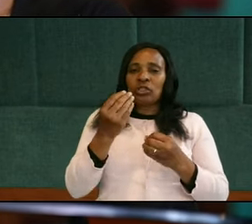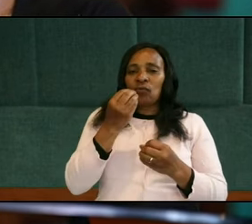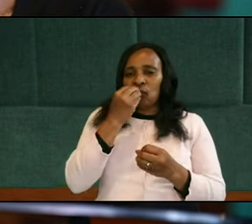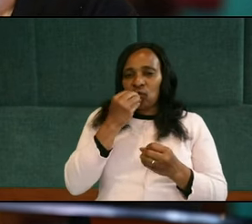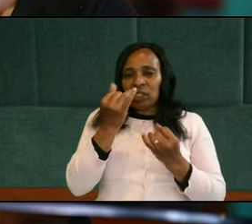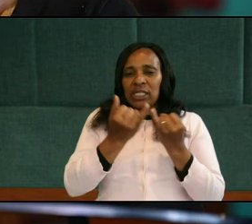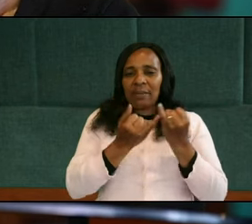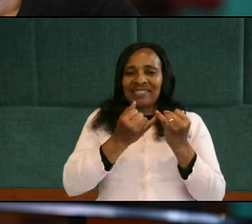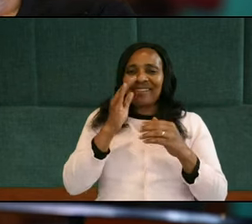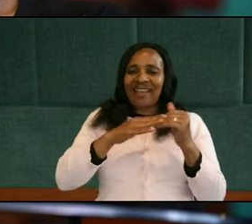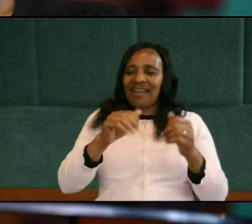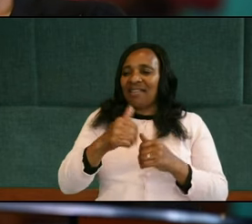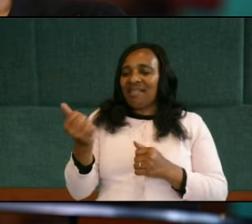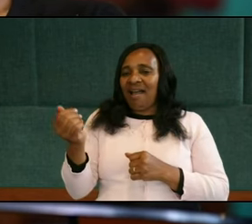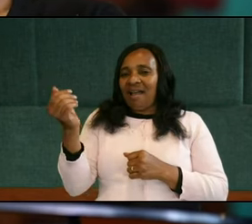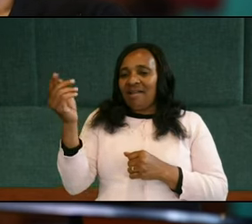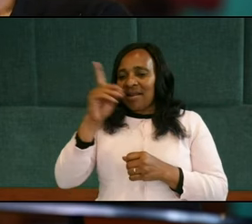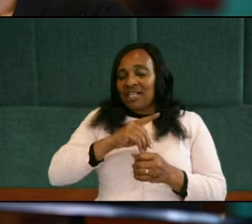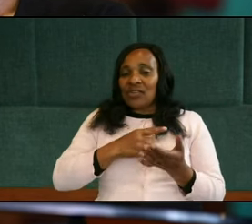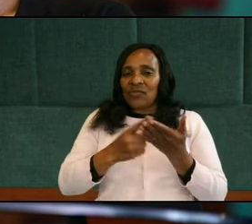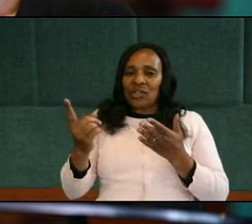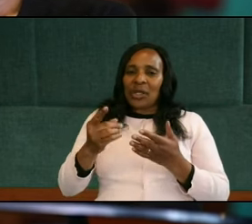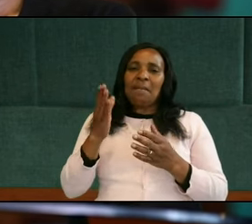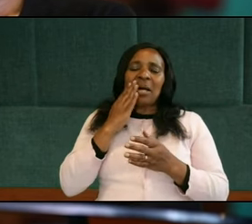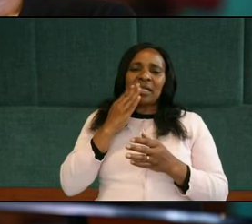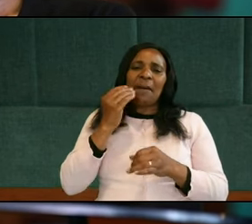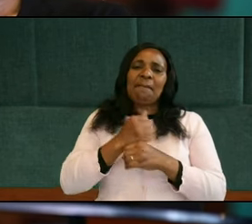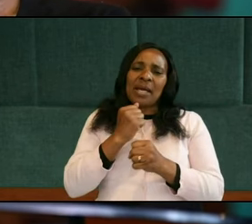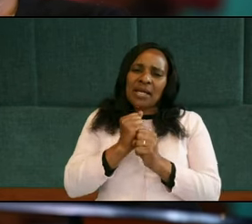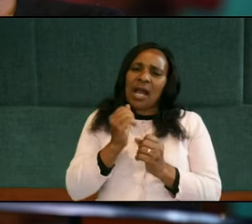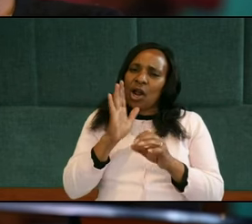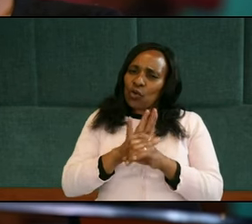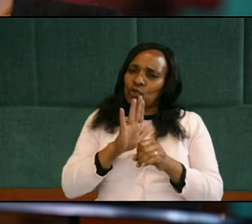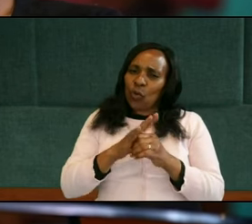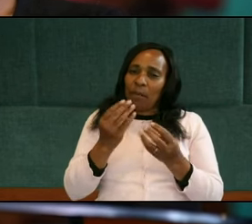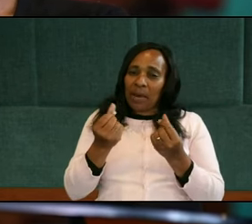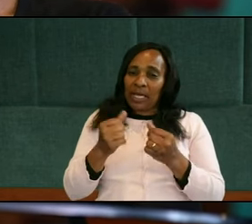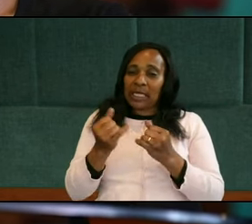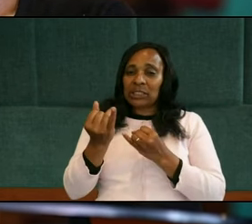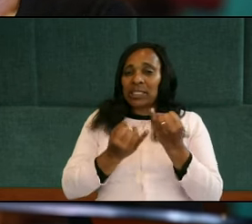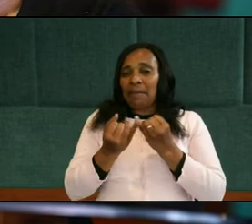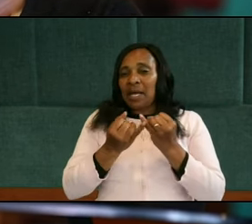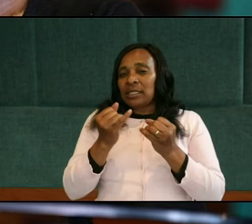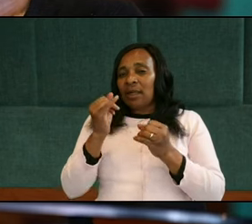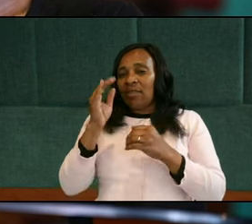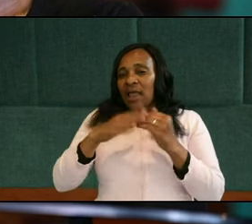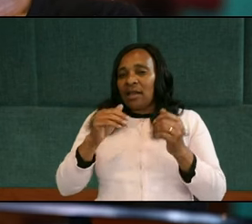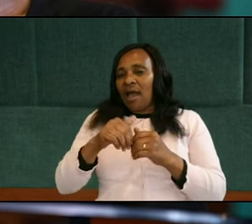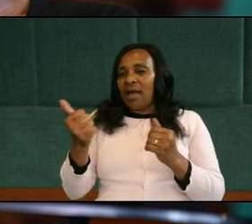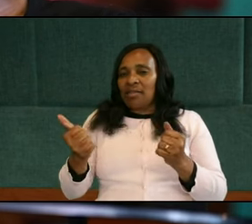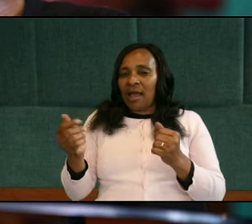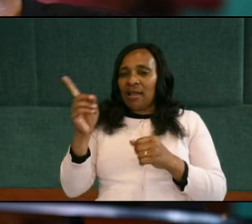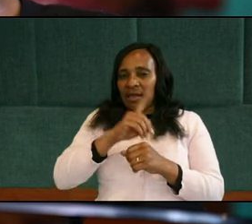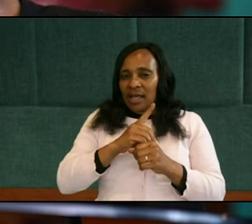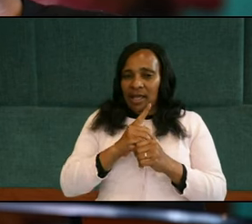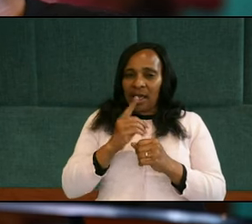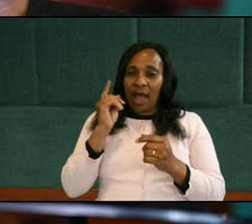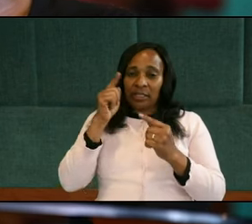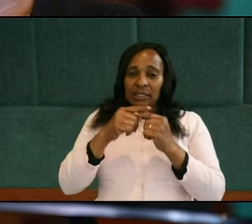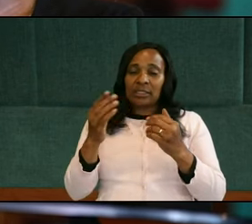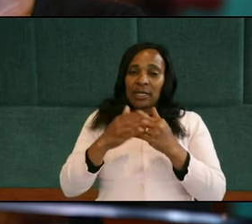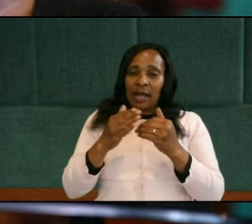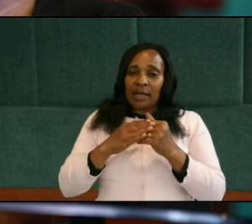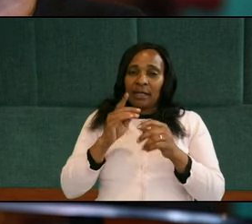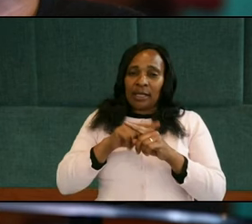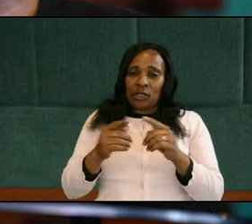day of the week. Mother made a lot of money on Sabbath, even though she didn't work a full day. She only worked until 9 o'clock.